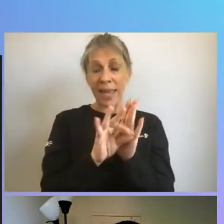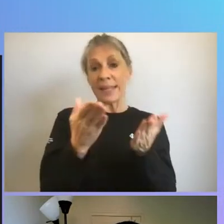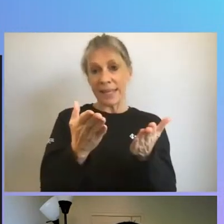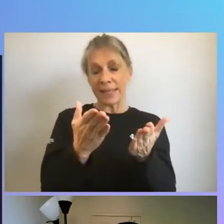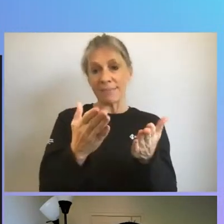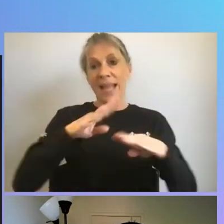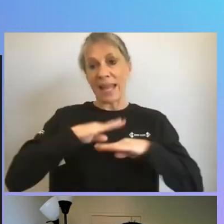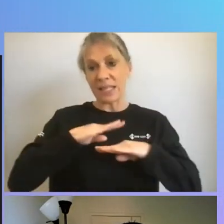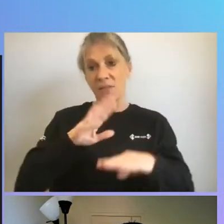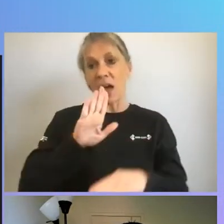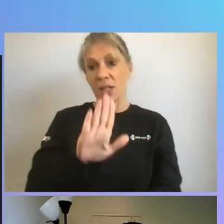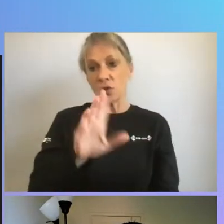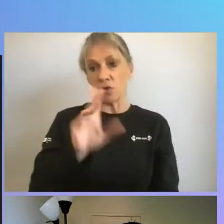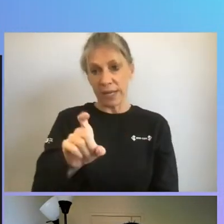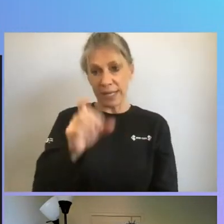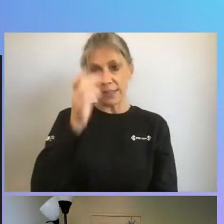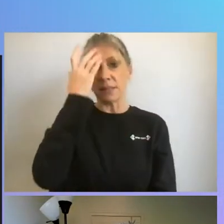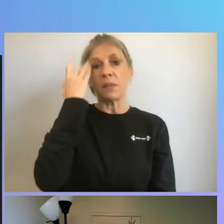needs.